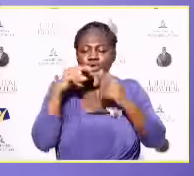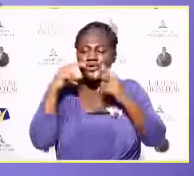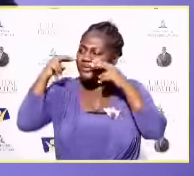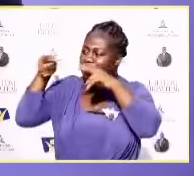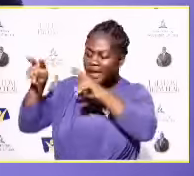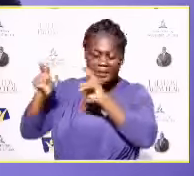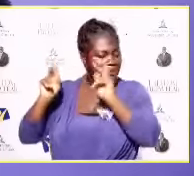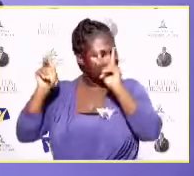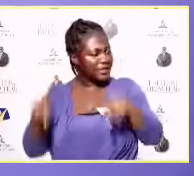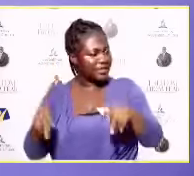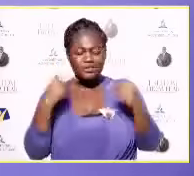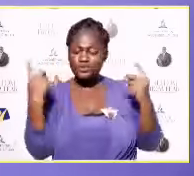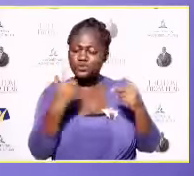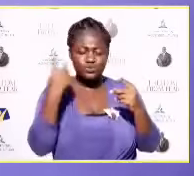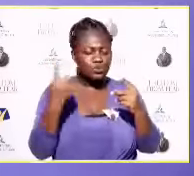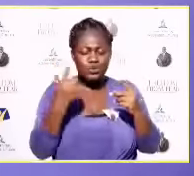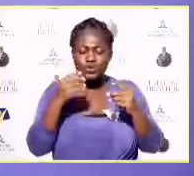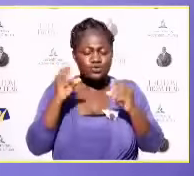come.